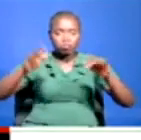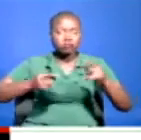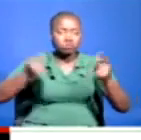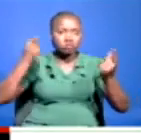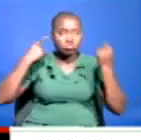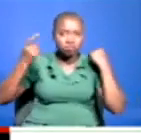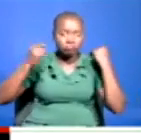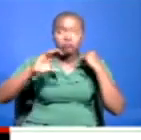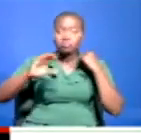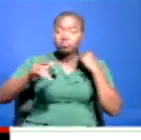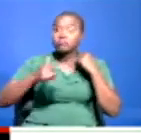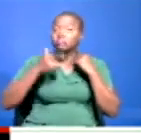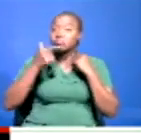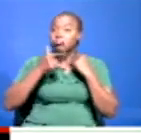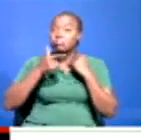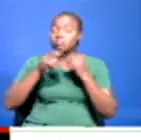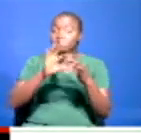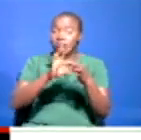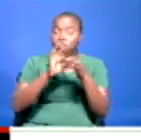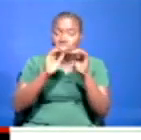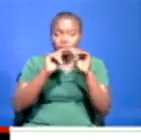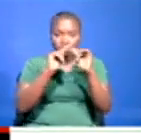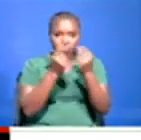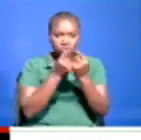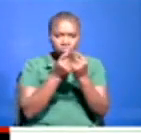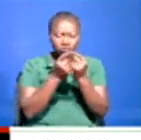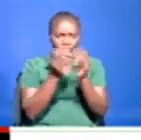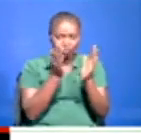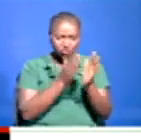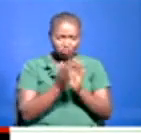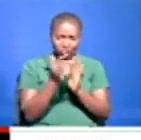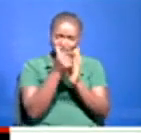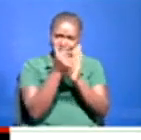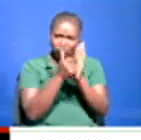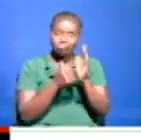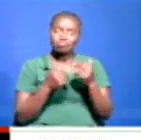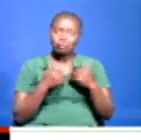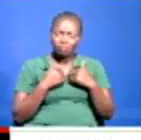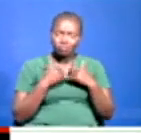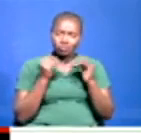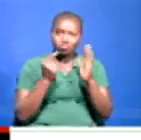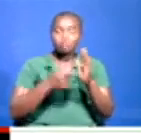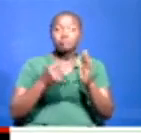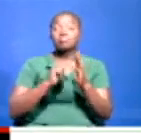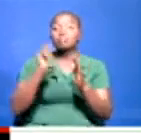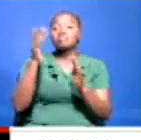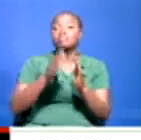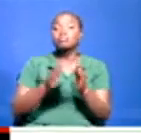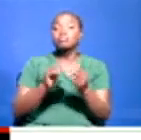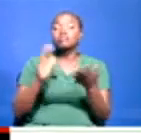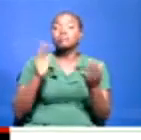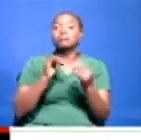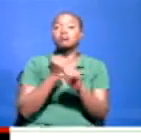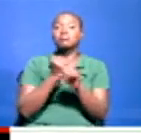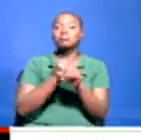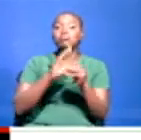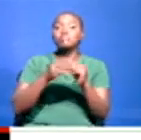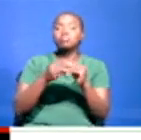said the Azimio team has an elaborate plan to industrialize Kenya and create more jobs for the youth.